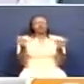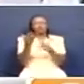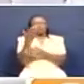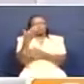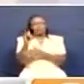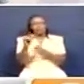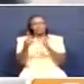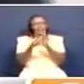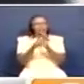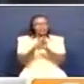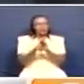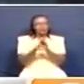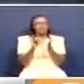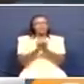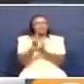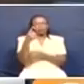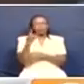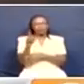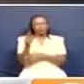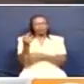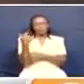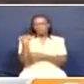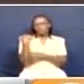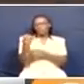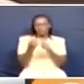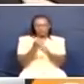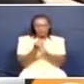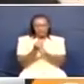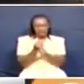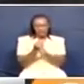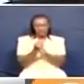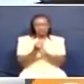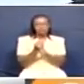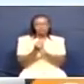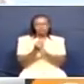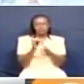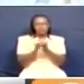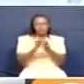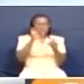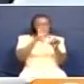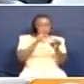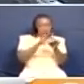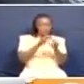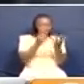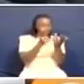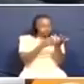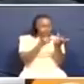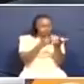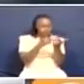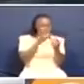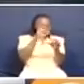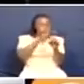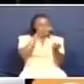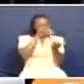was passed towards the end of last year and this year, that the votes that are counted at the polling